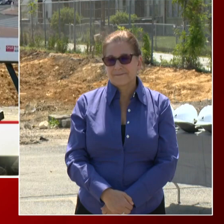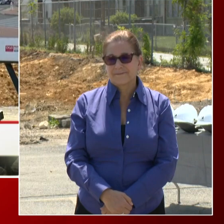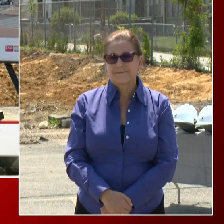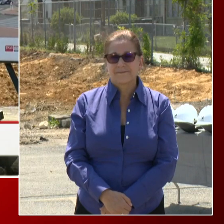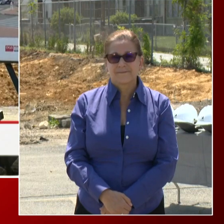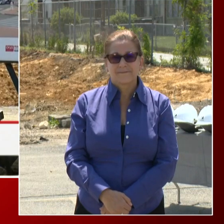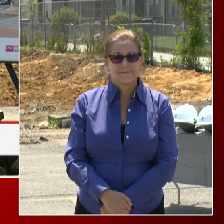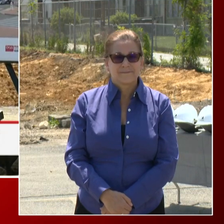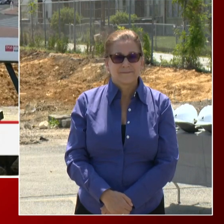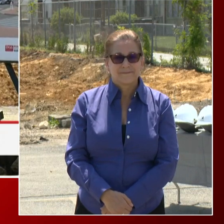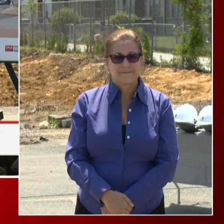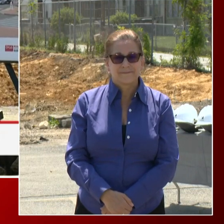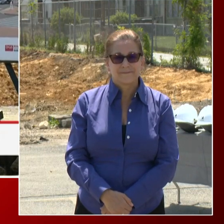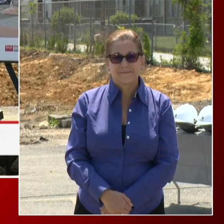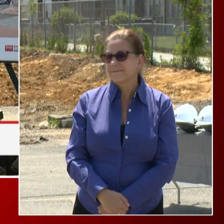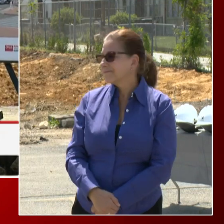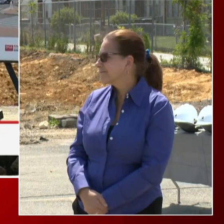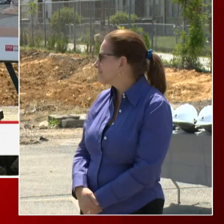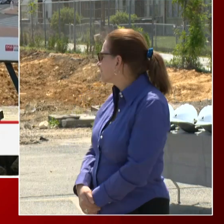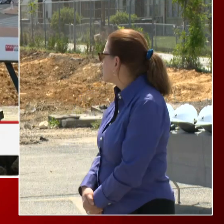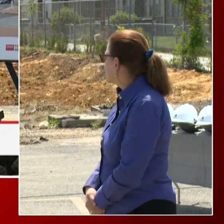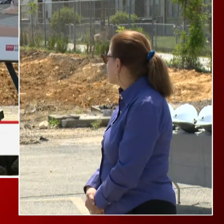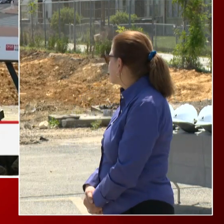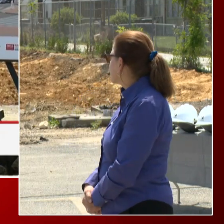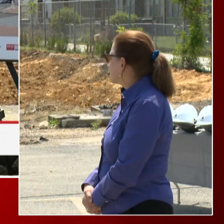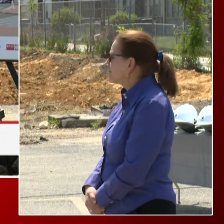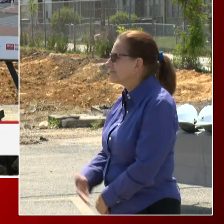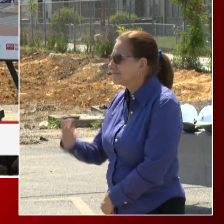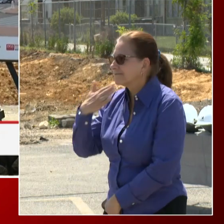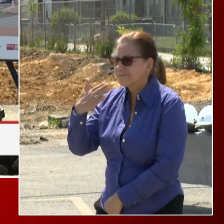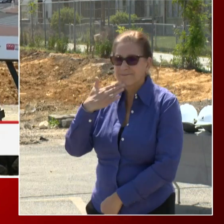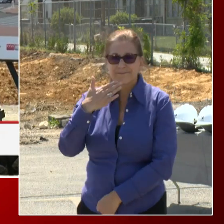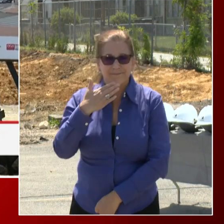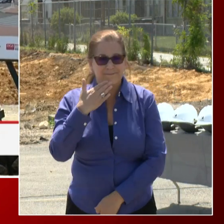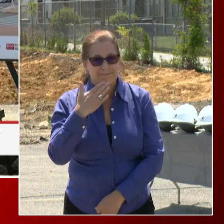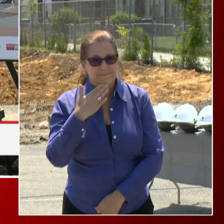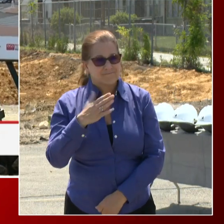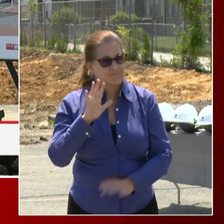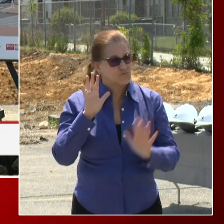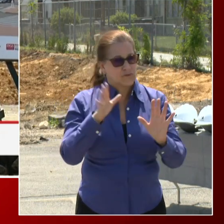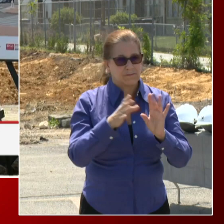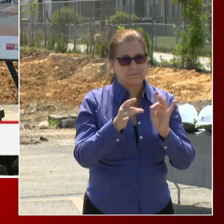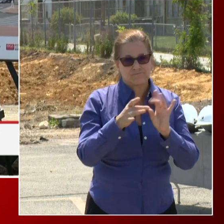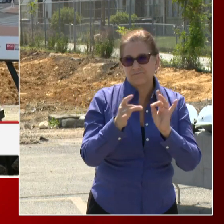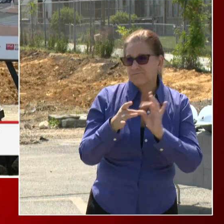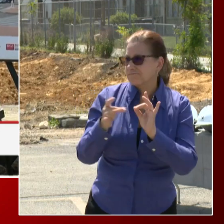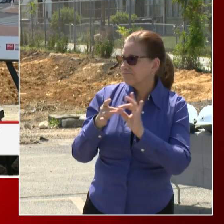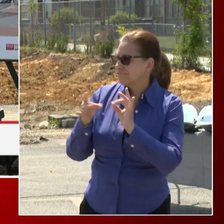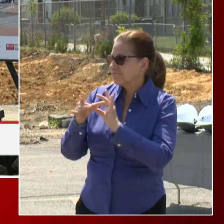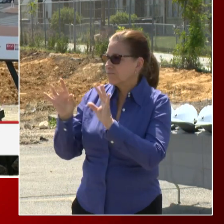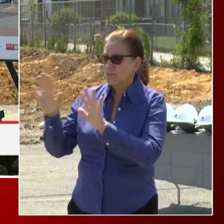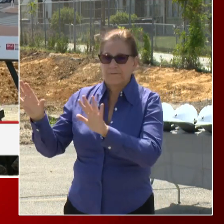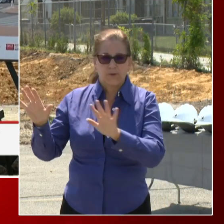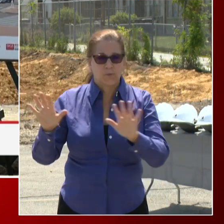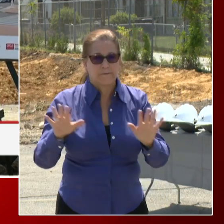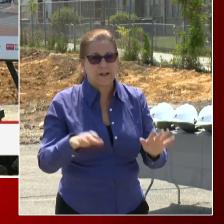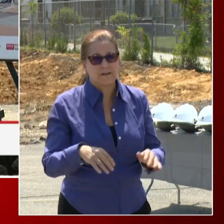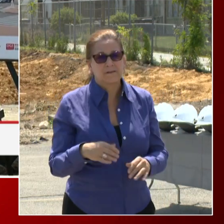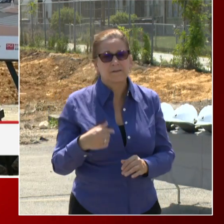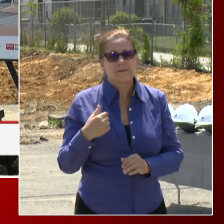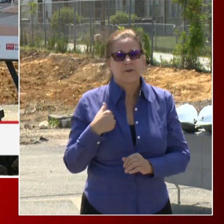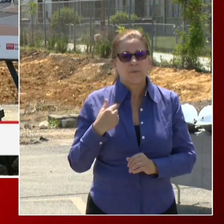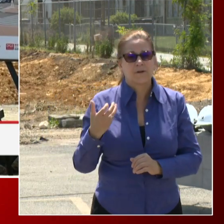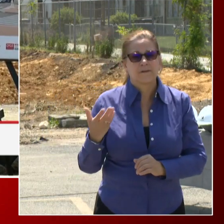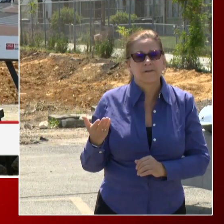Well, I want to thank everybody for those great words, and I'm going to invite you in just a